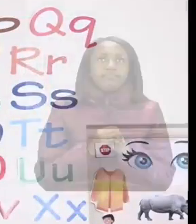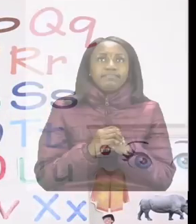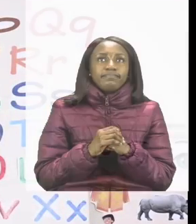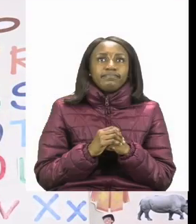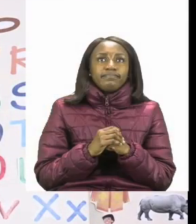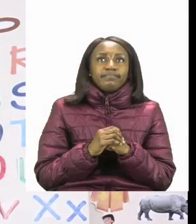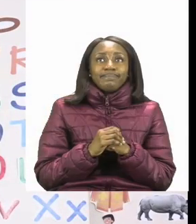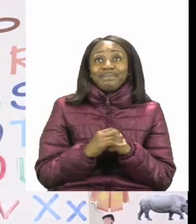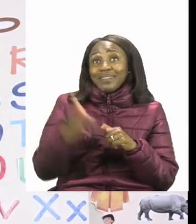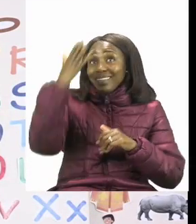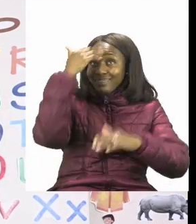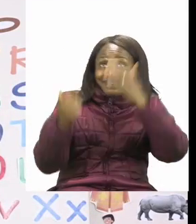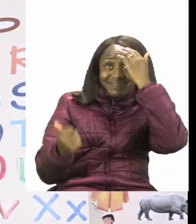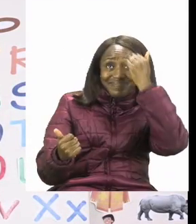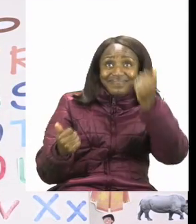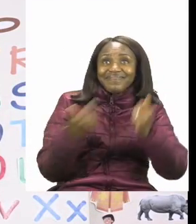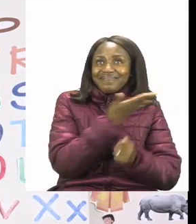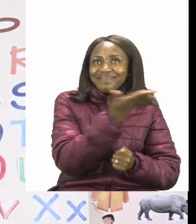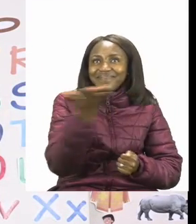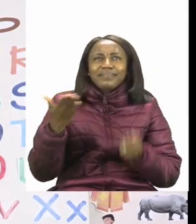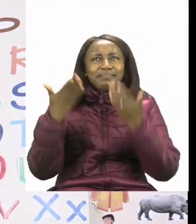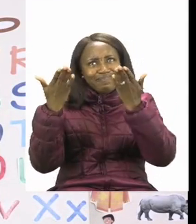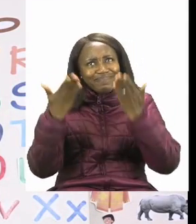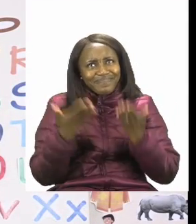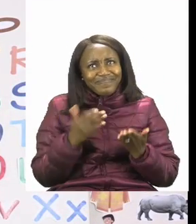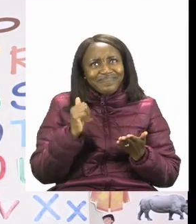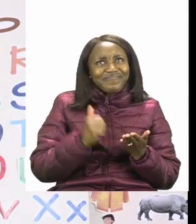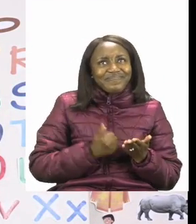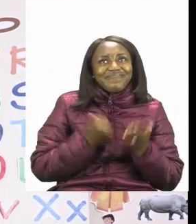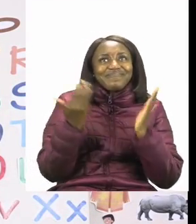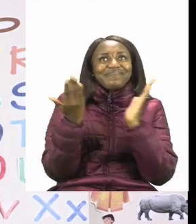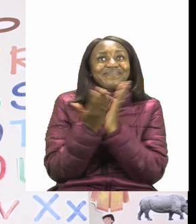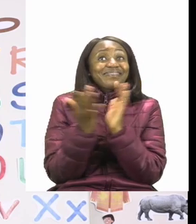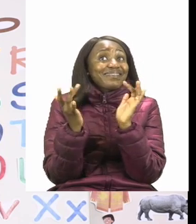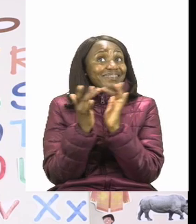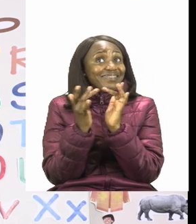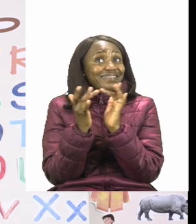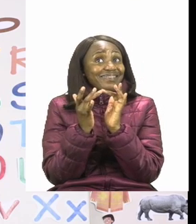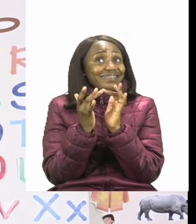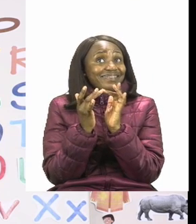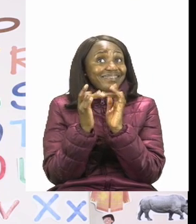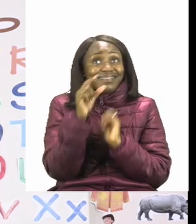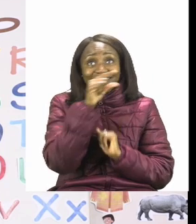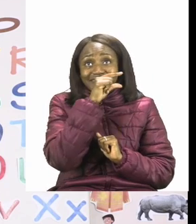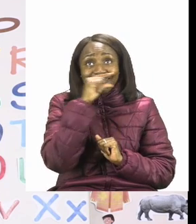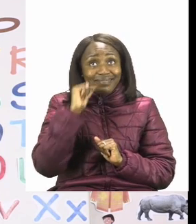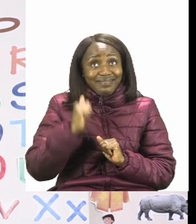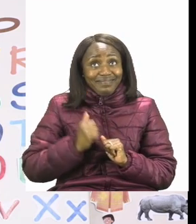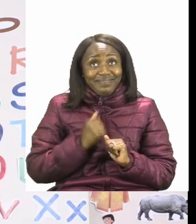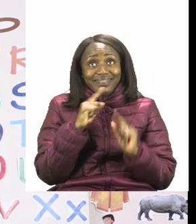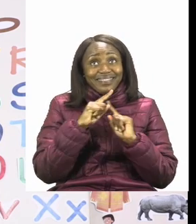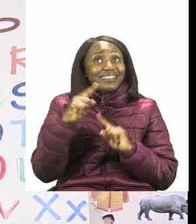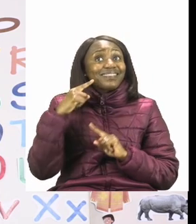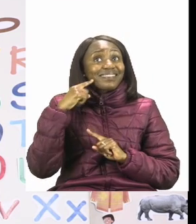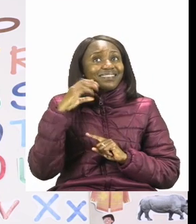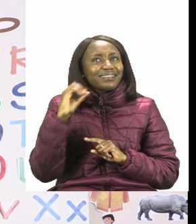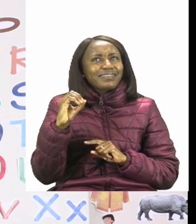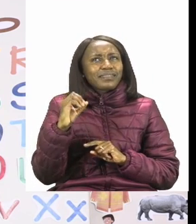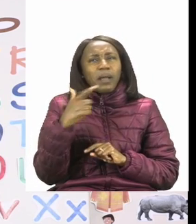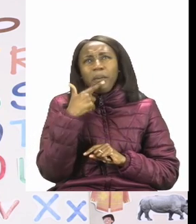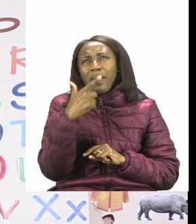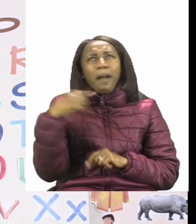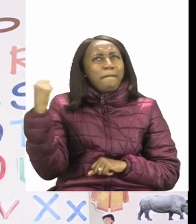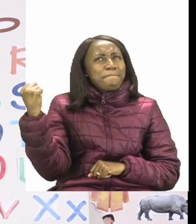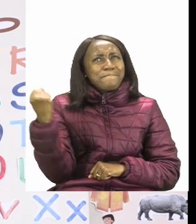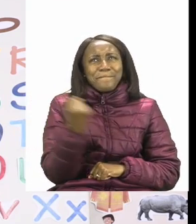Hello everyone and welcome to MyZone Online School. My name is Teacher Mutsa and